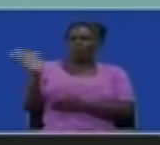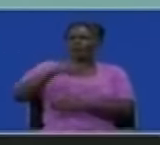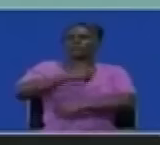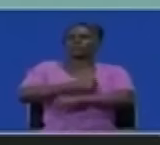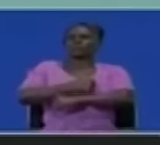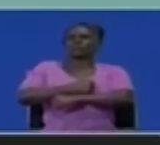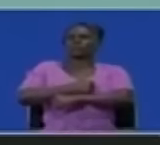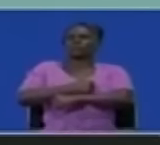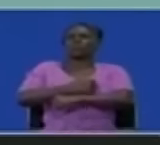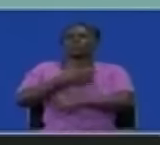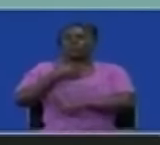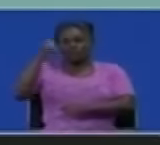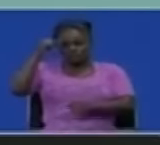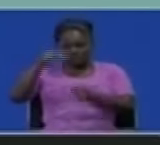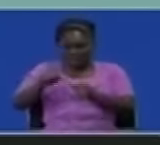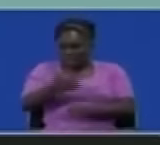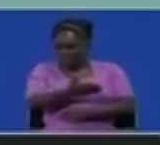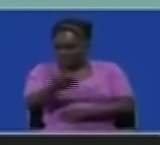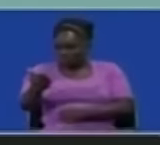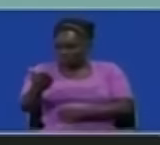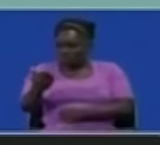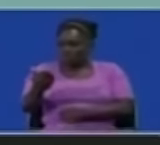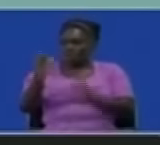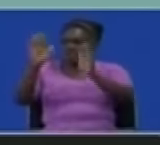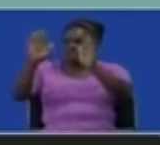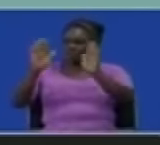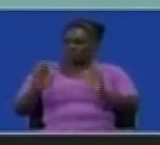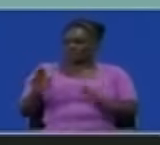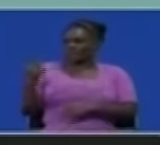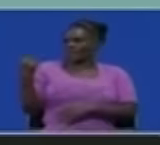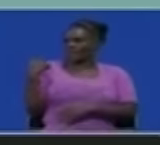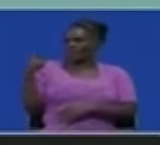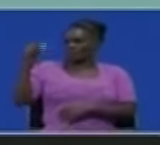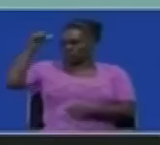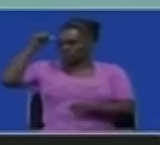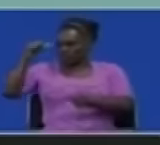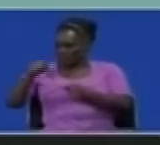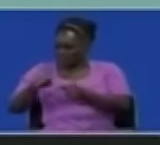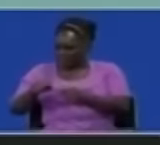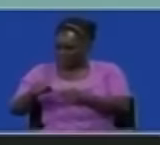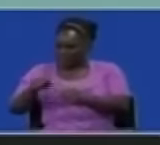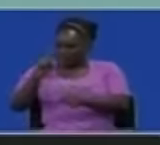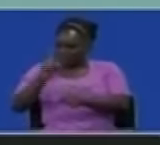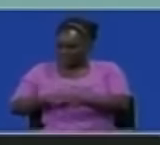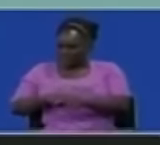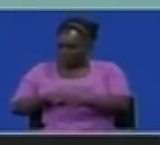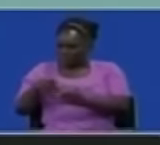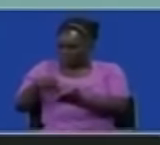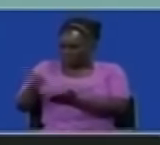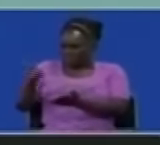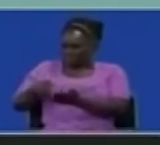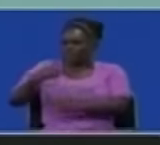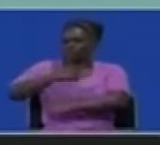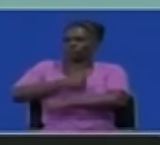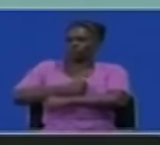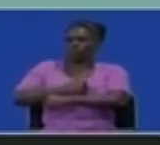So we saw it fit to remind you of this very important number that you need to bear in mind even as you start to pay your fees,